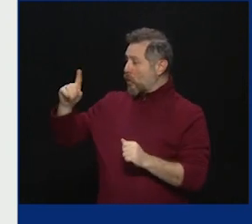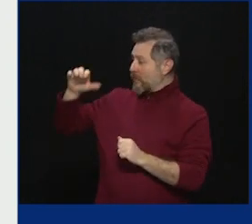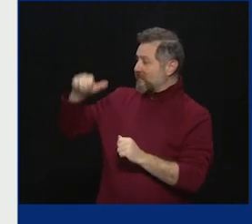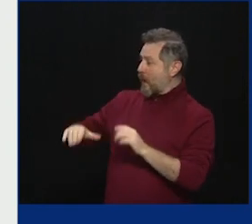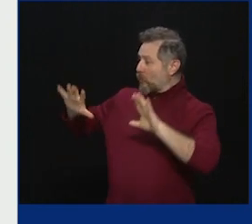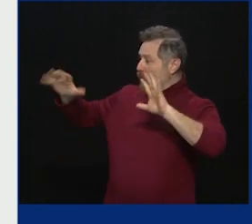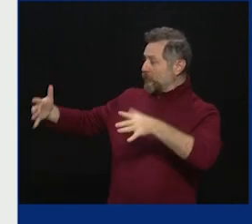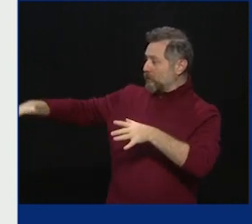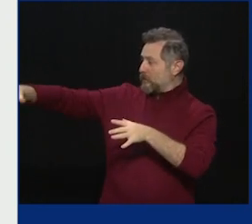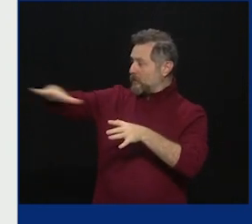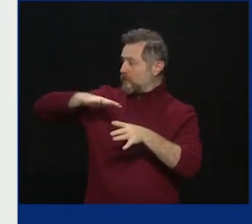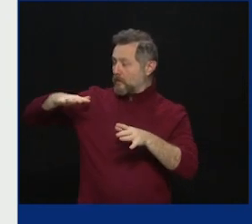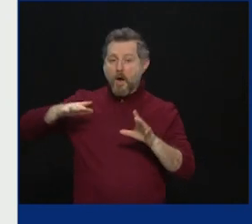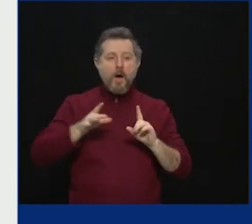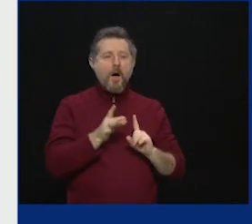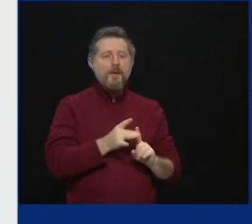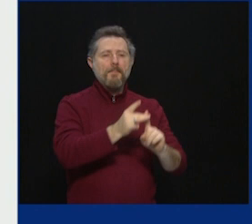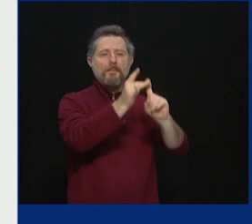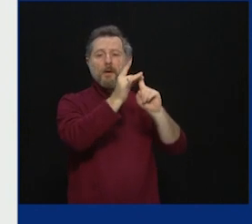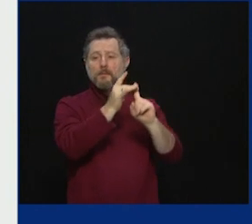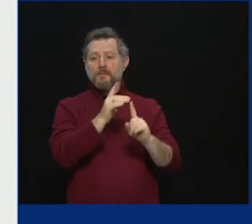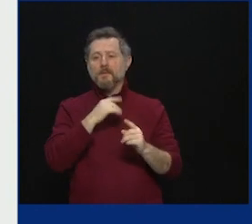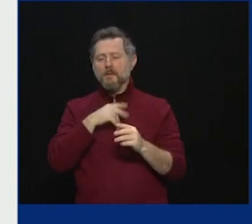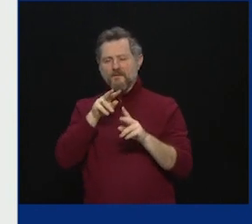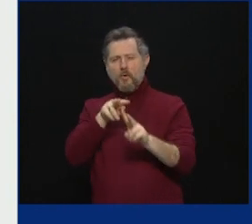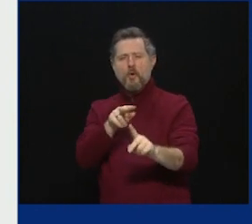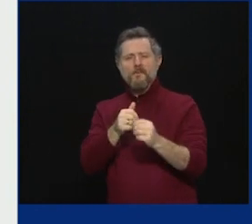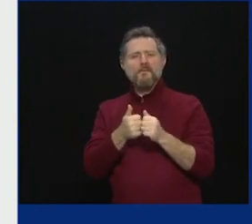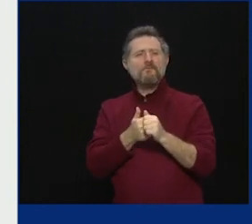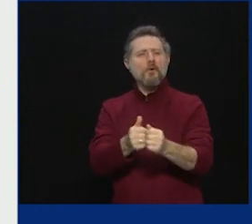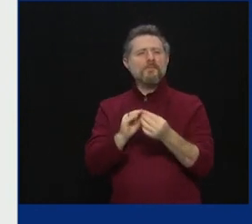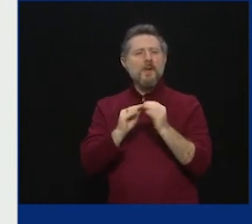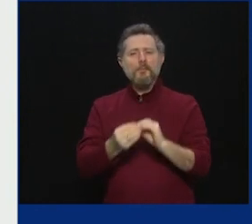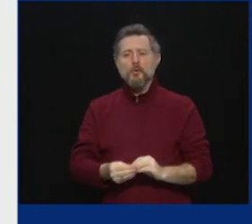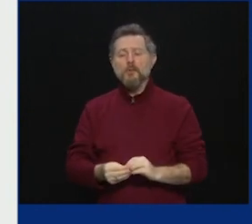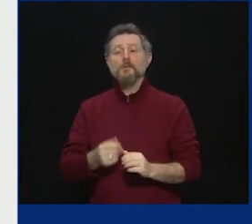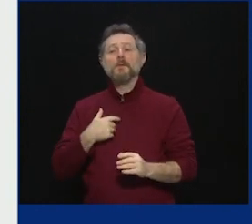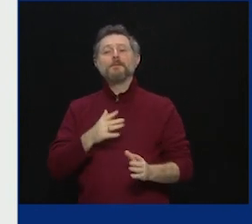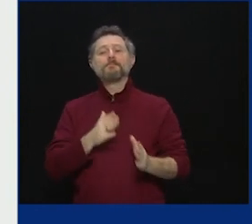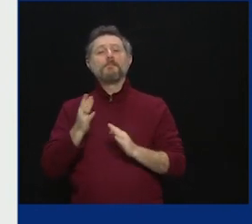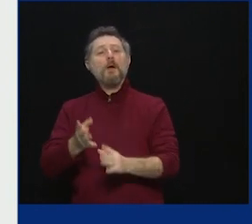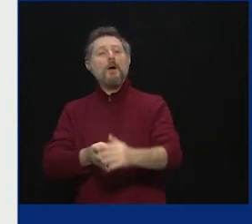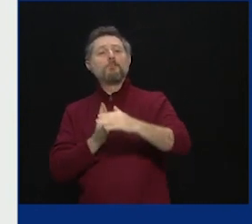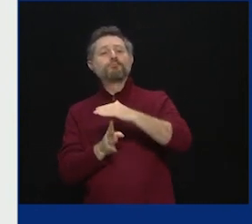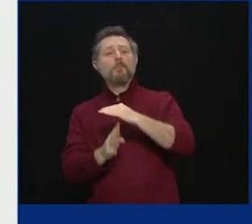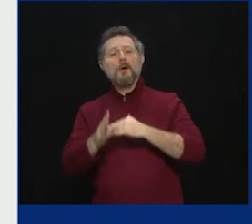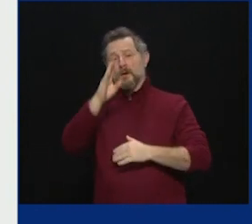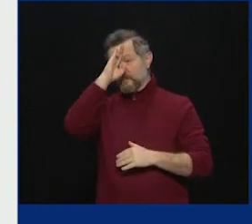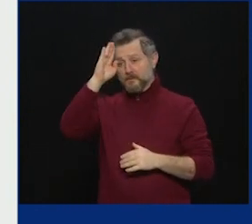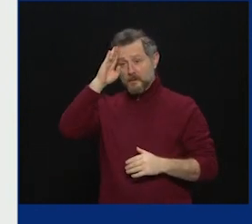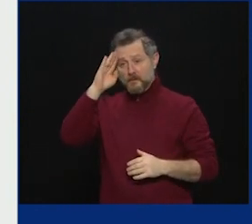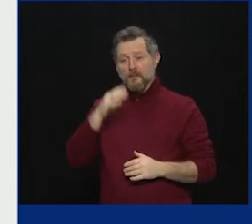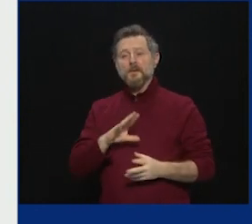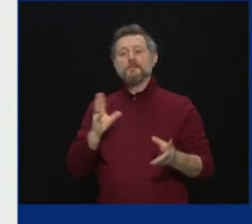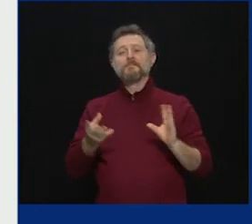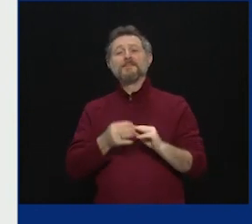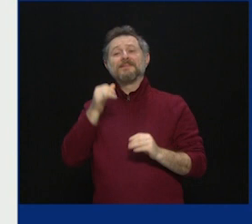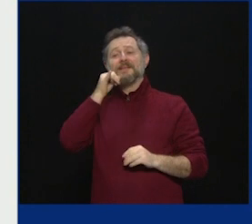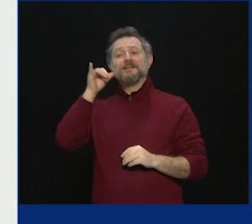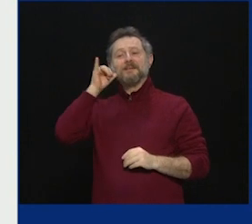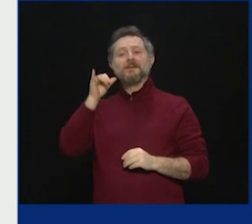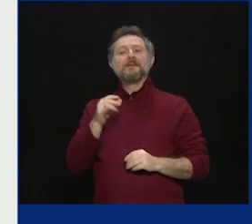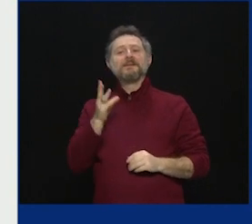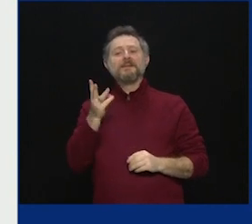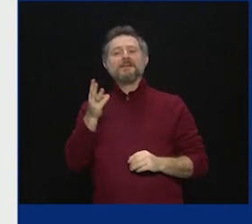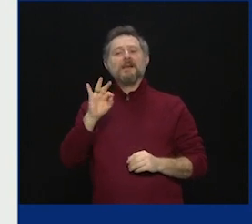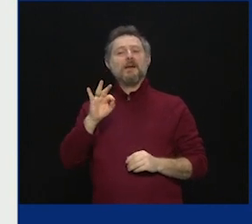very intently for months now. I mentioned hospitalizations, but also the people we've lost, 69 individuals.